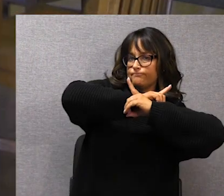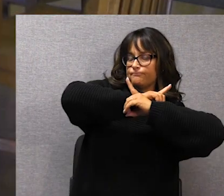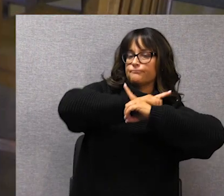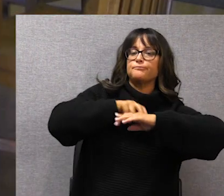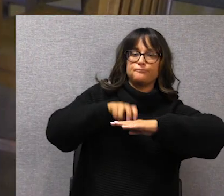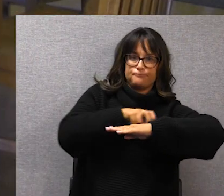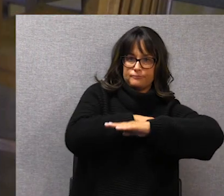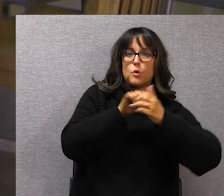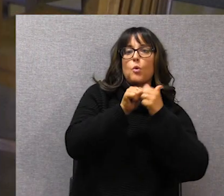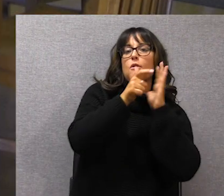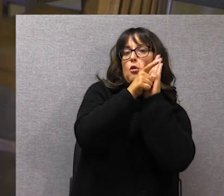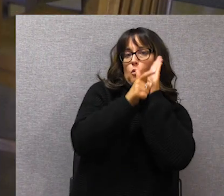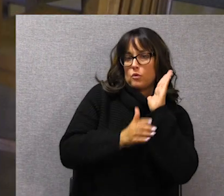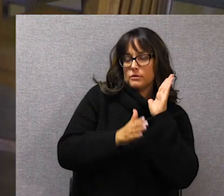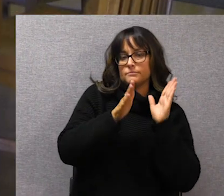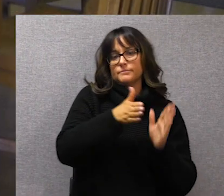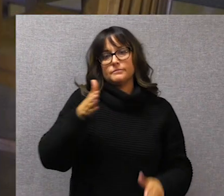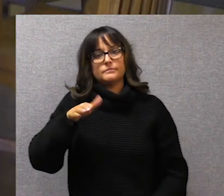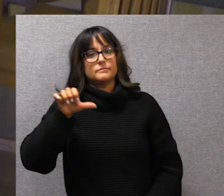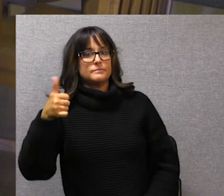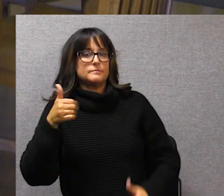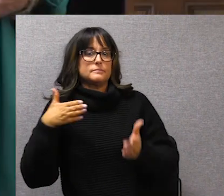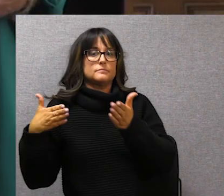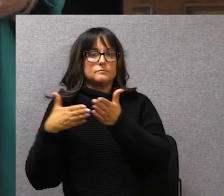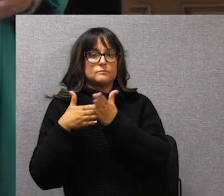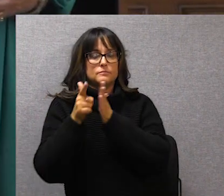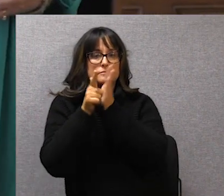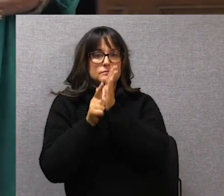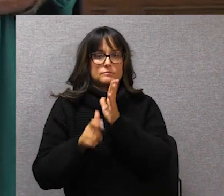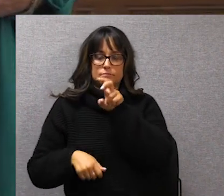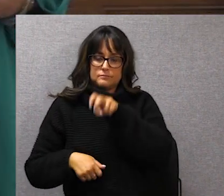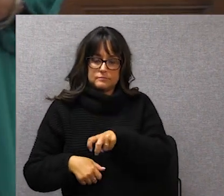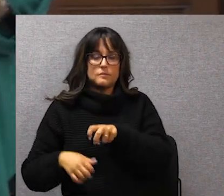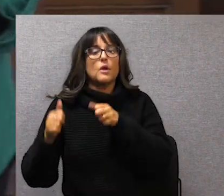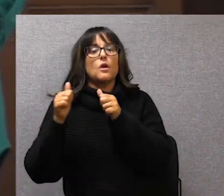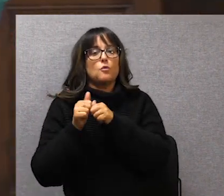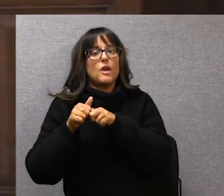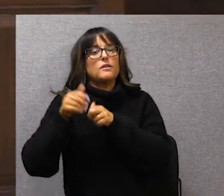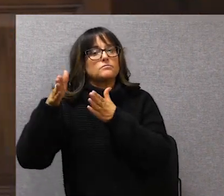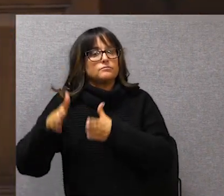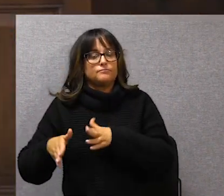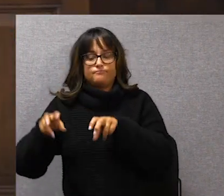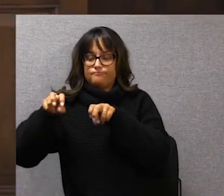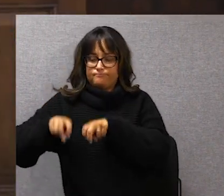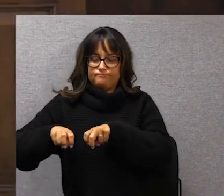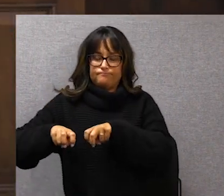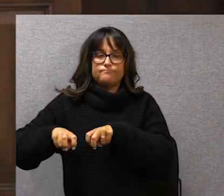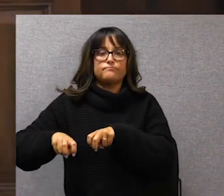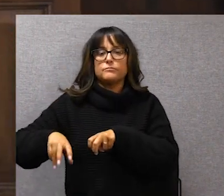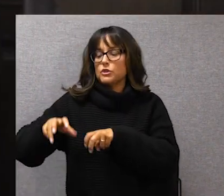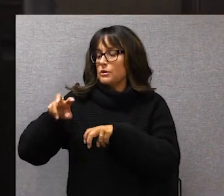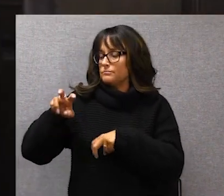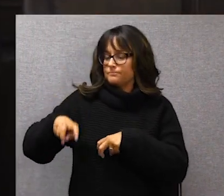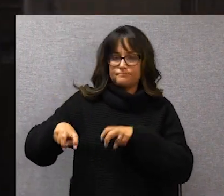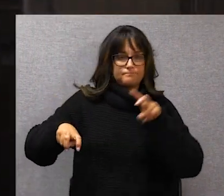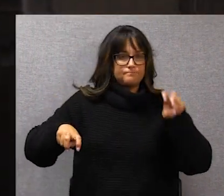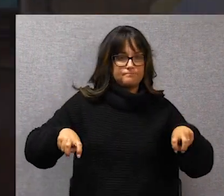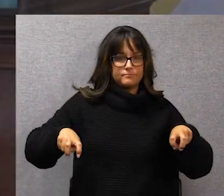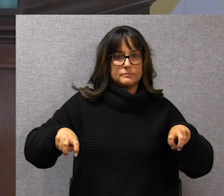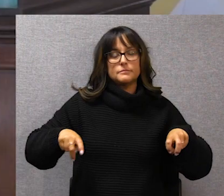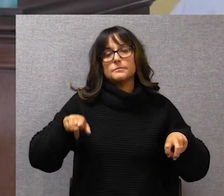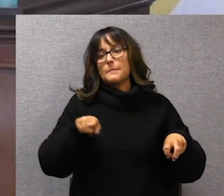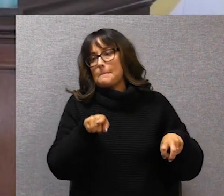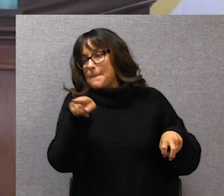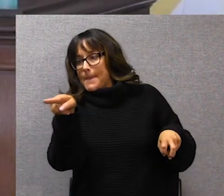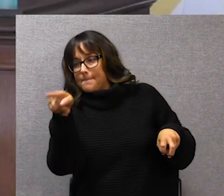then we have the prosecutor's table who will assist in the presentation of the case to the judge or to the jury. And then here we